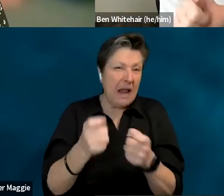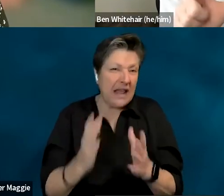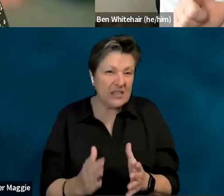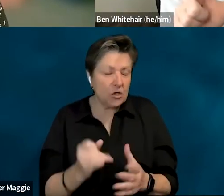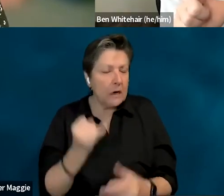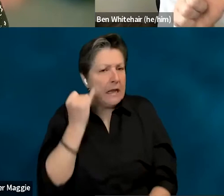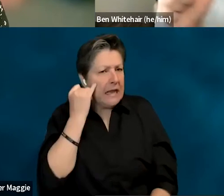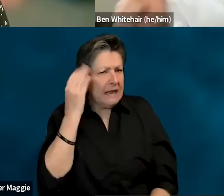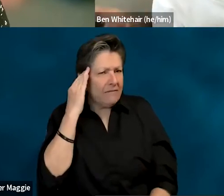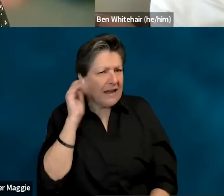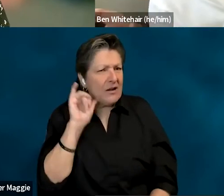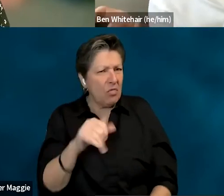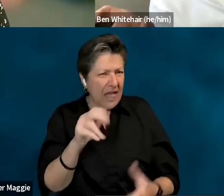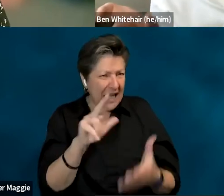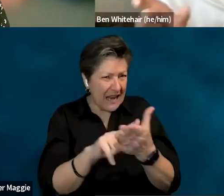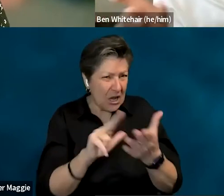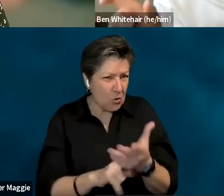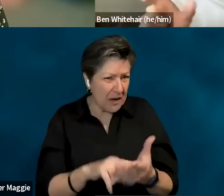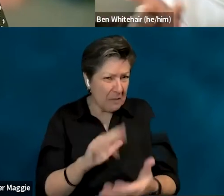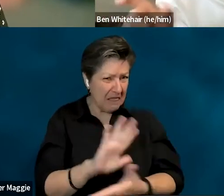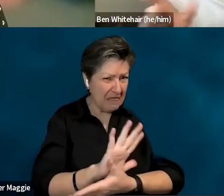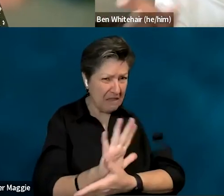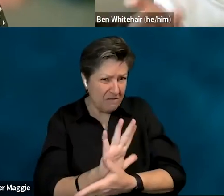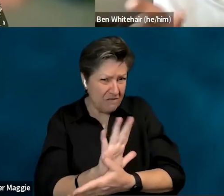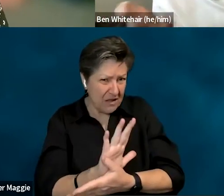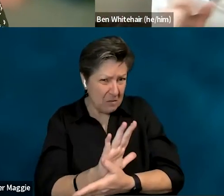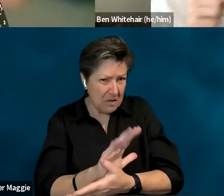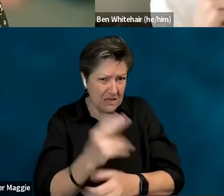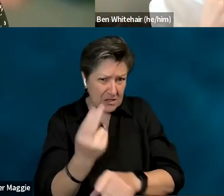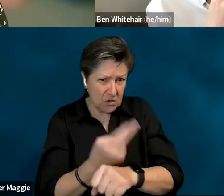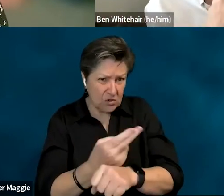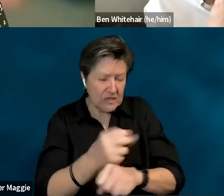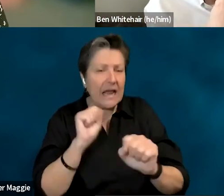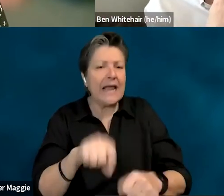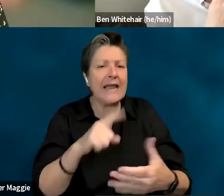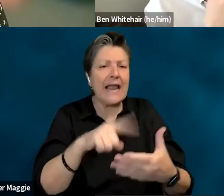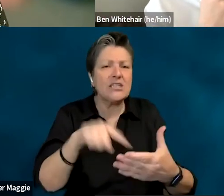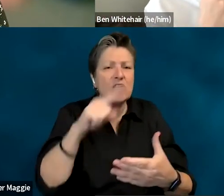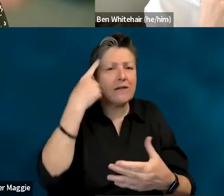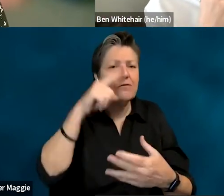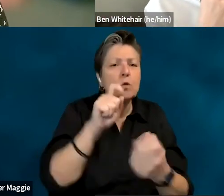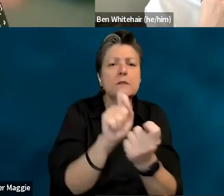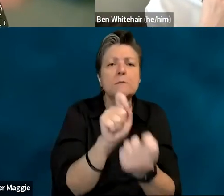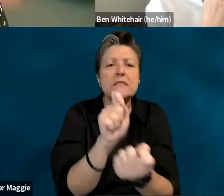the film is using, I can then go check under the specific terms for that.